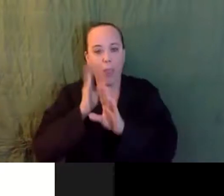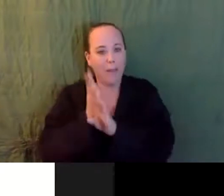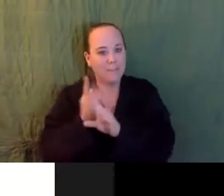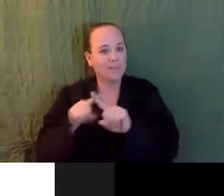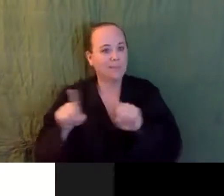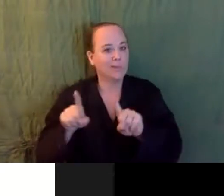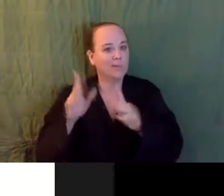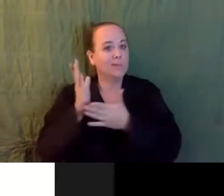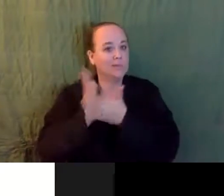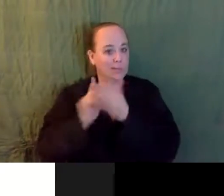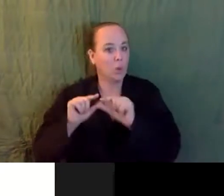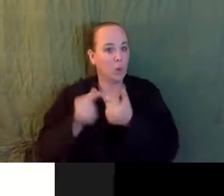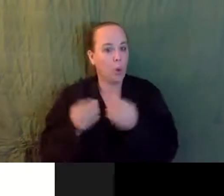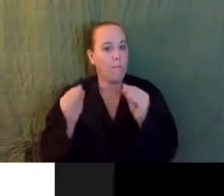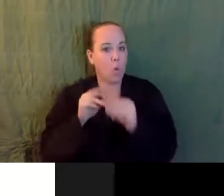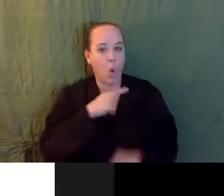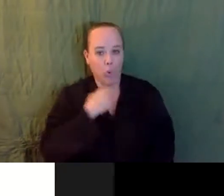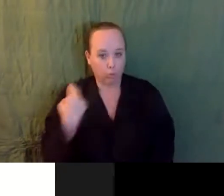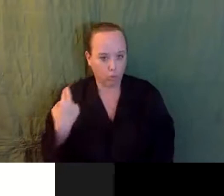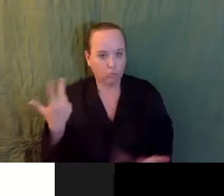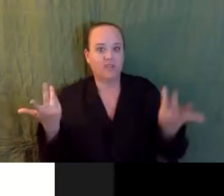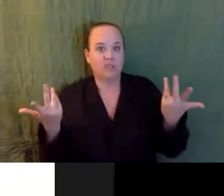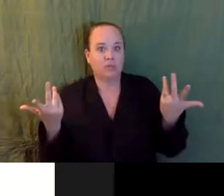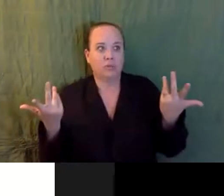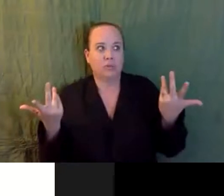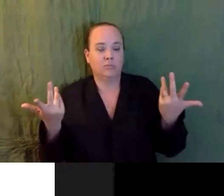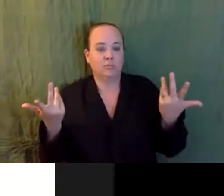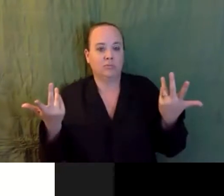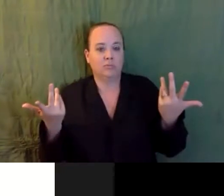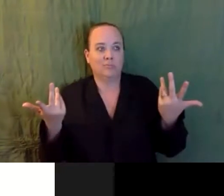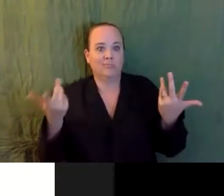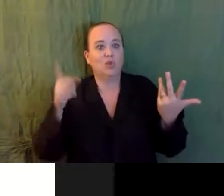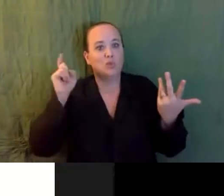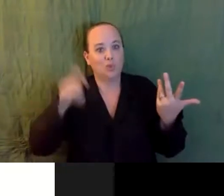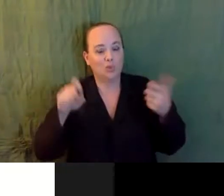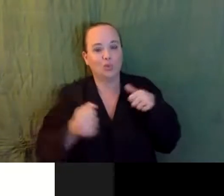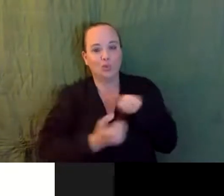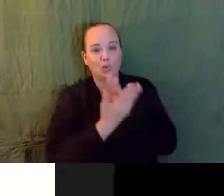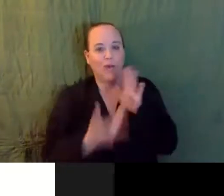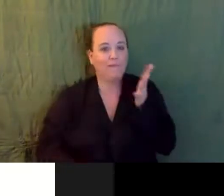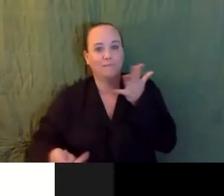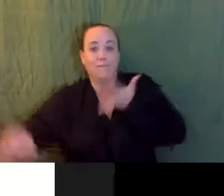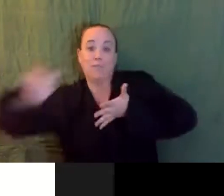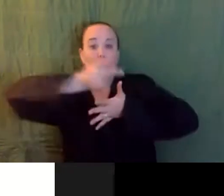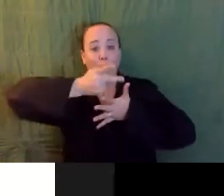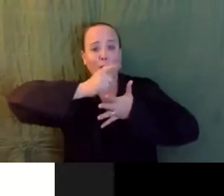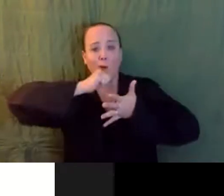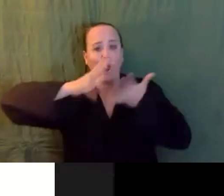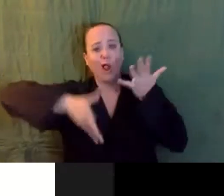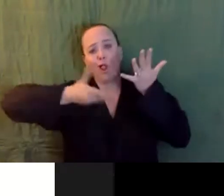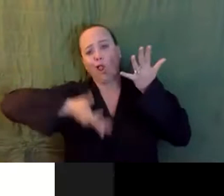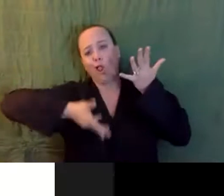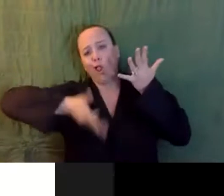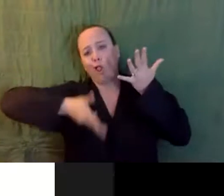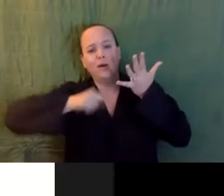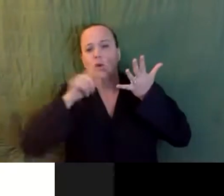groups that are more vulnerable and that should be addressed at the front of the line so that there's not this continuous backlog.